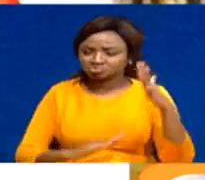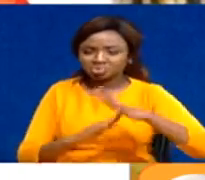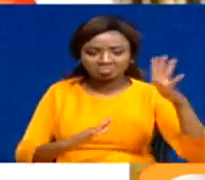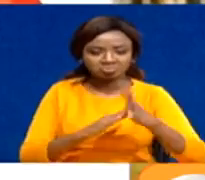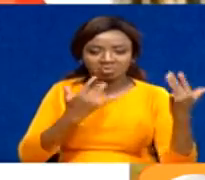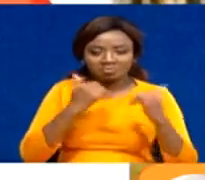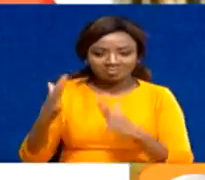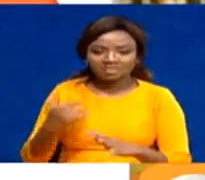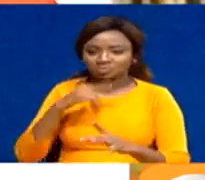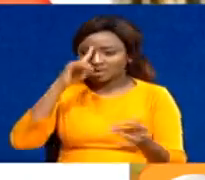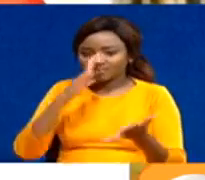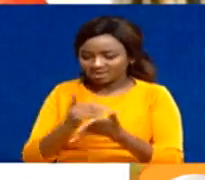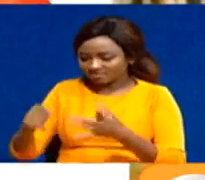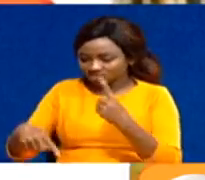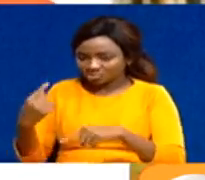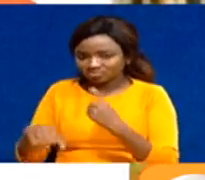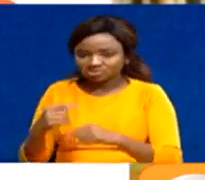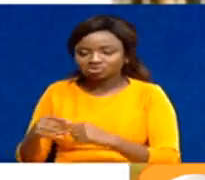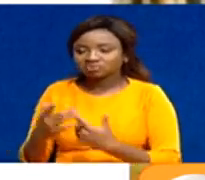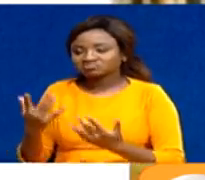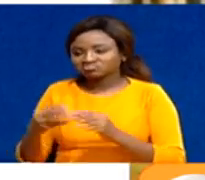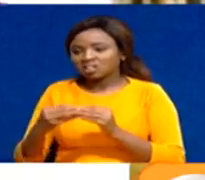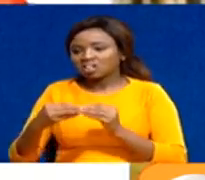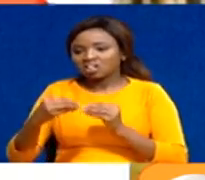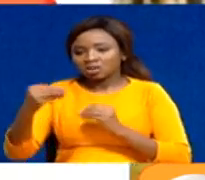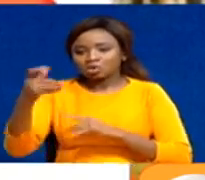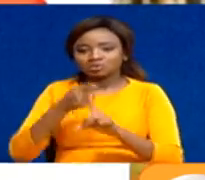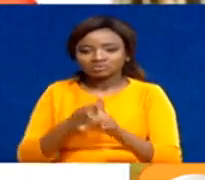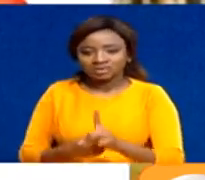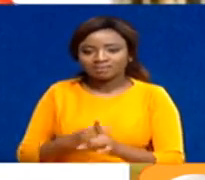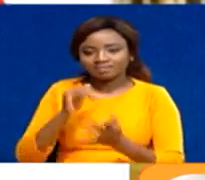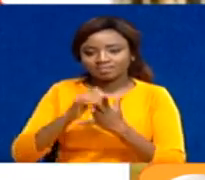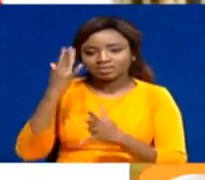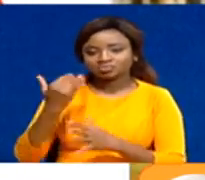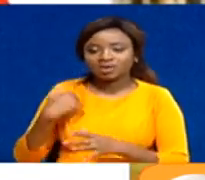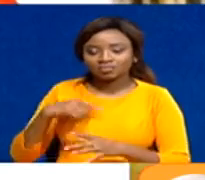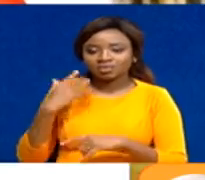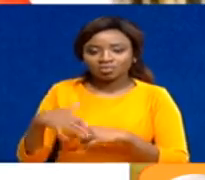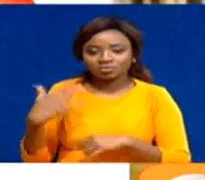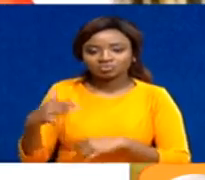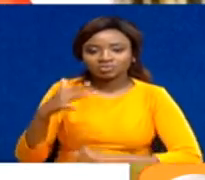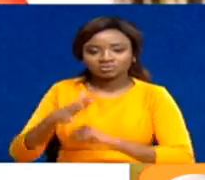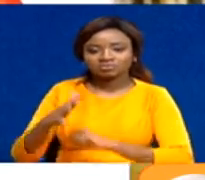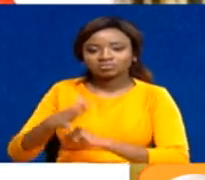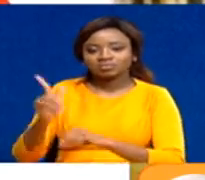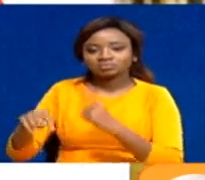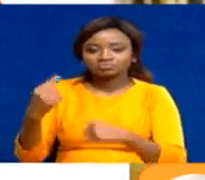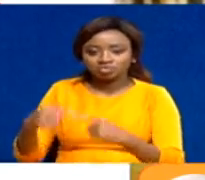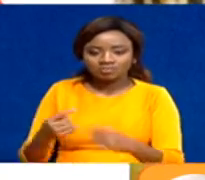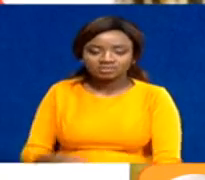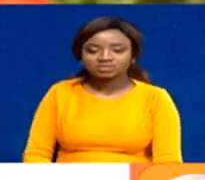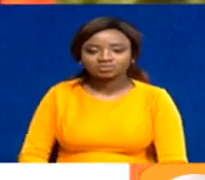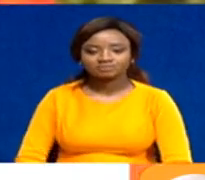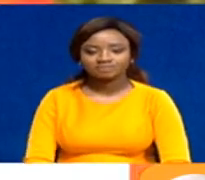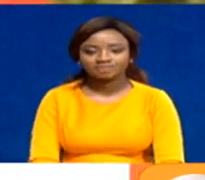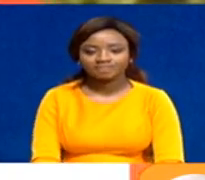this is a long-term game. You can't be investing one year, dropping the next, you know. So that's why we're sponsoring this tournament, and we're happy with